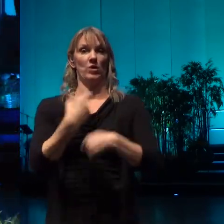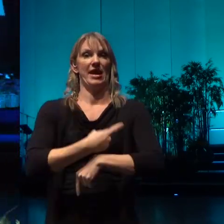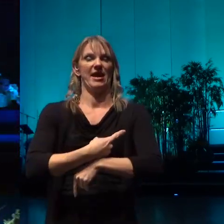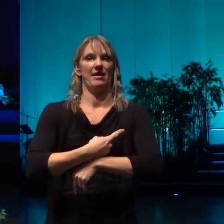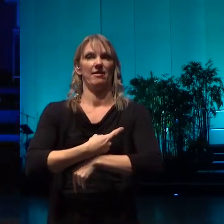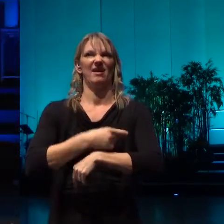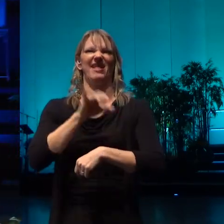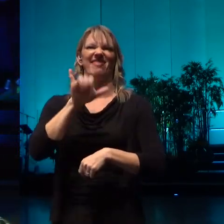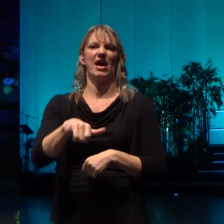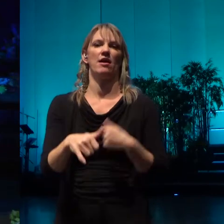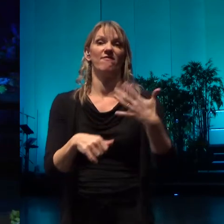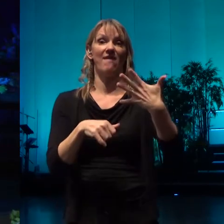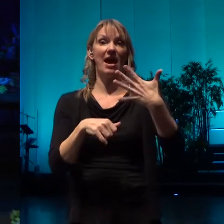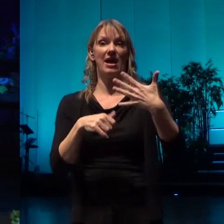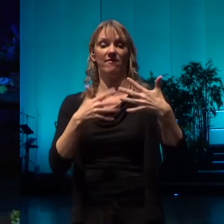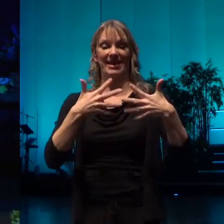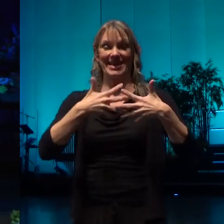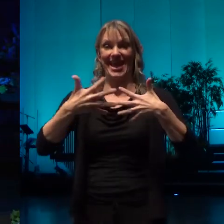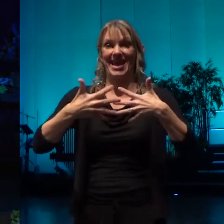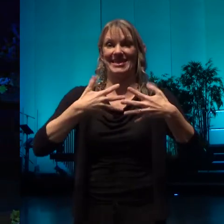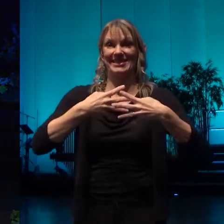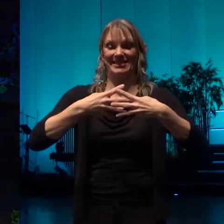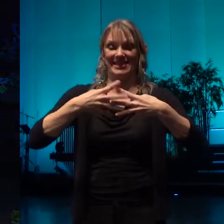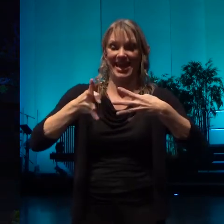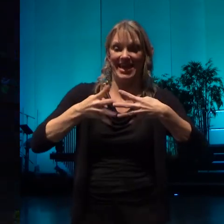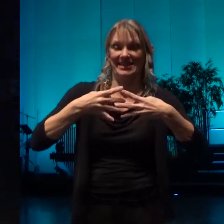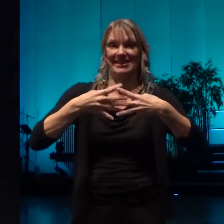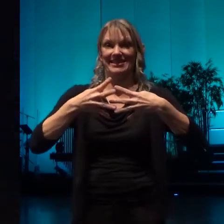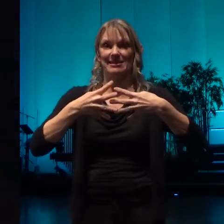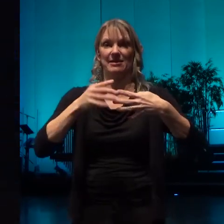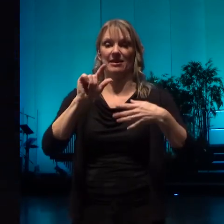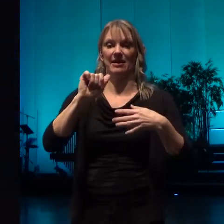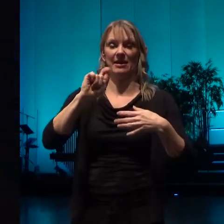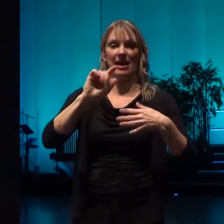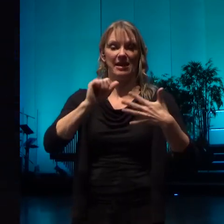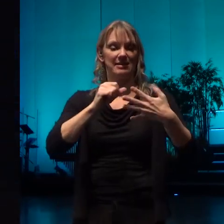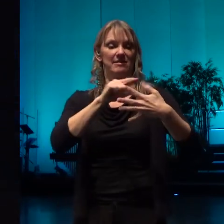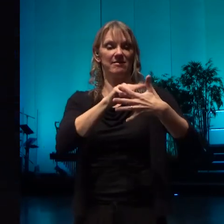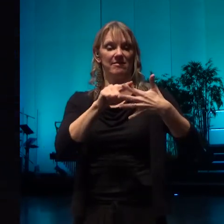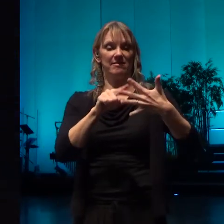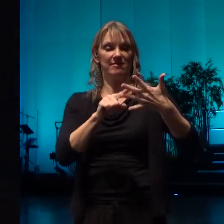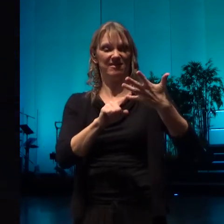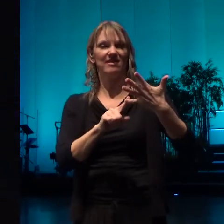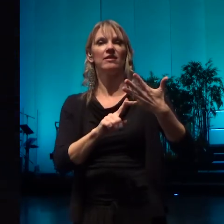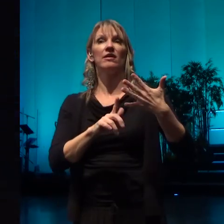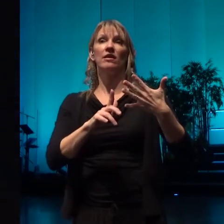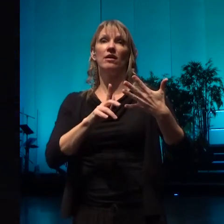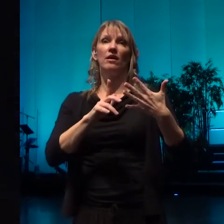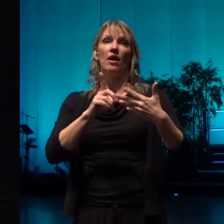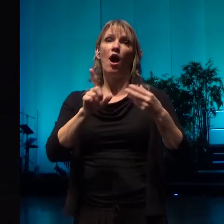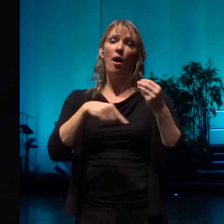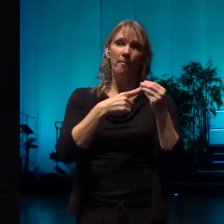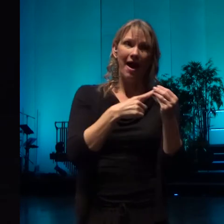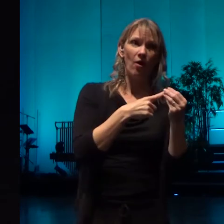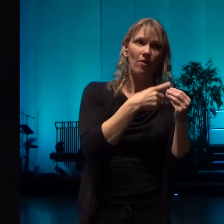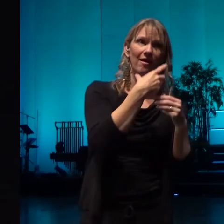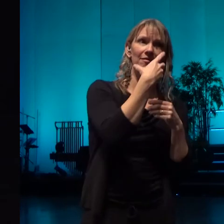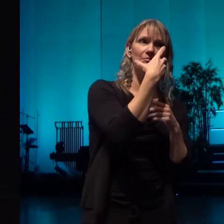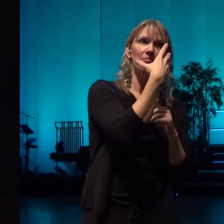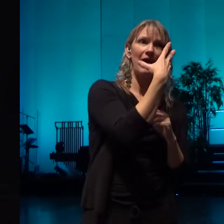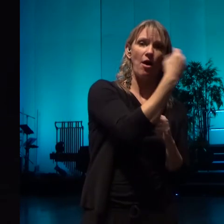gates are all about. They speak to exterior aspects of our lives, but they're really interior